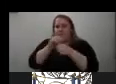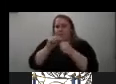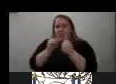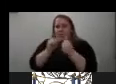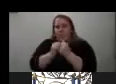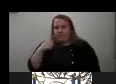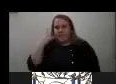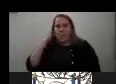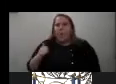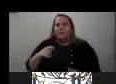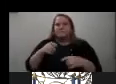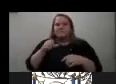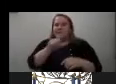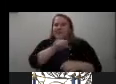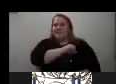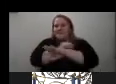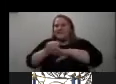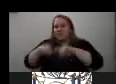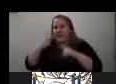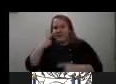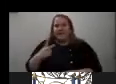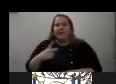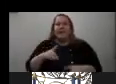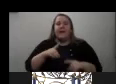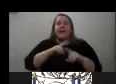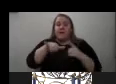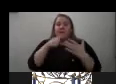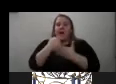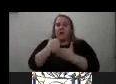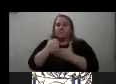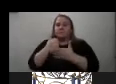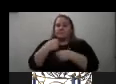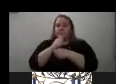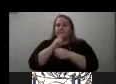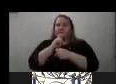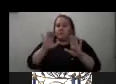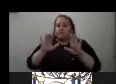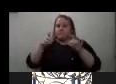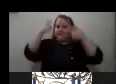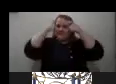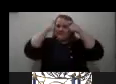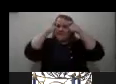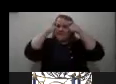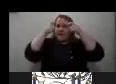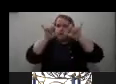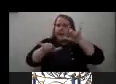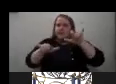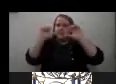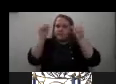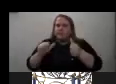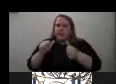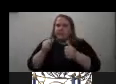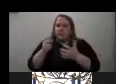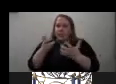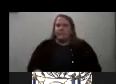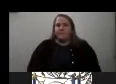at all. It just fades into the backdrop. But that's a stabilizing wire for the tiara so that it stays in the shape that we originally wanted